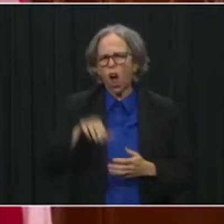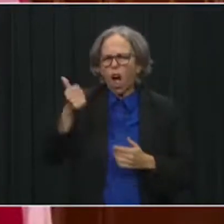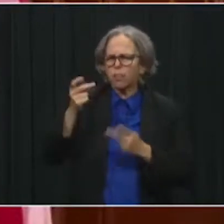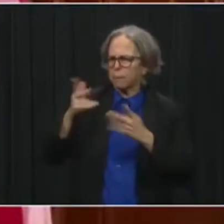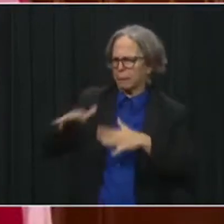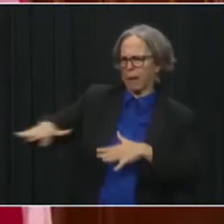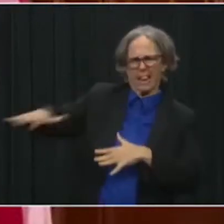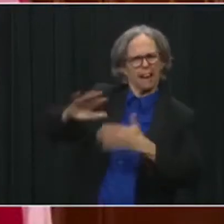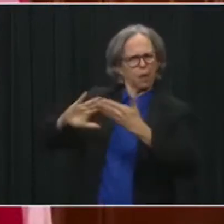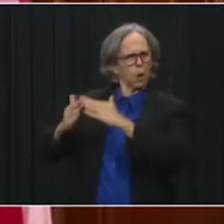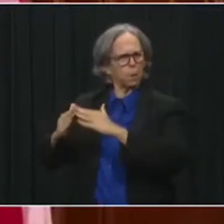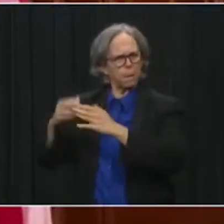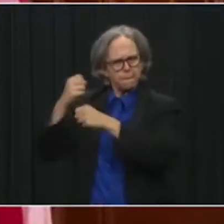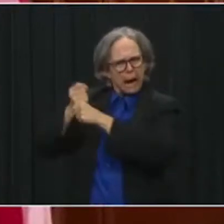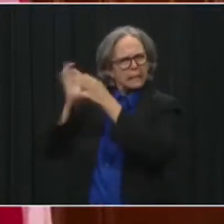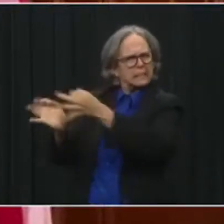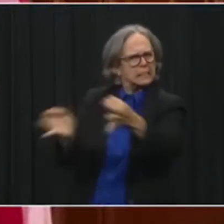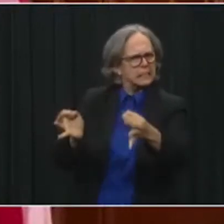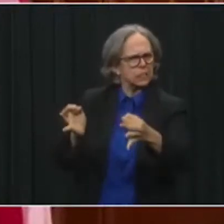in contact with.